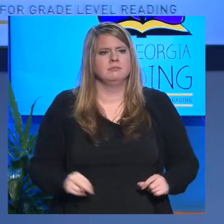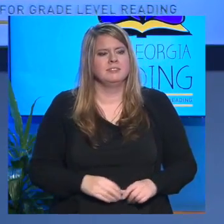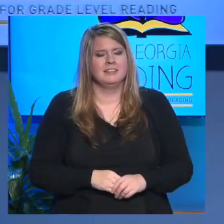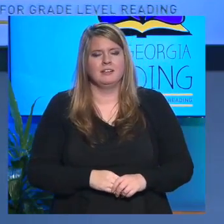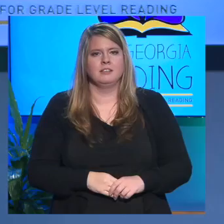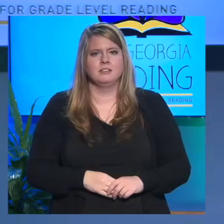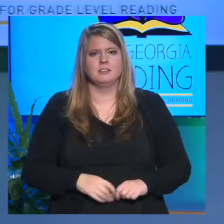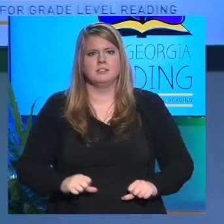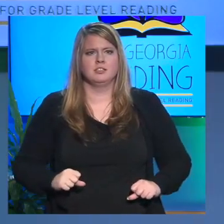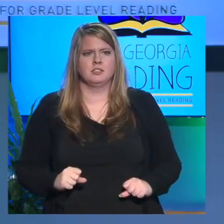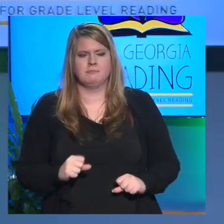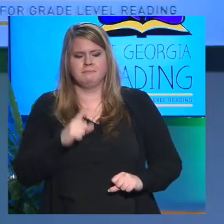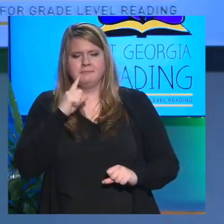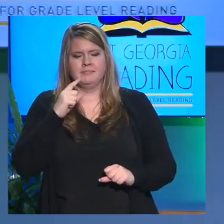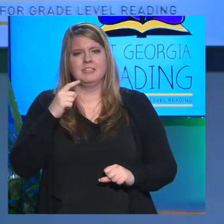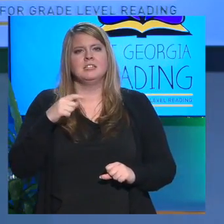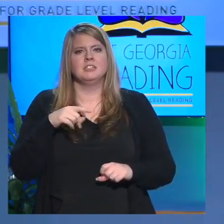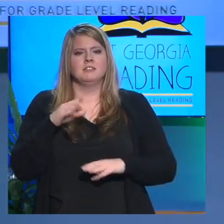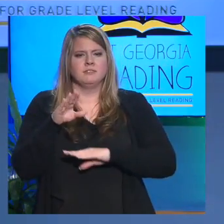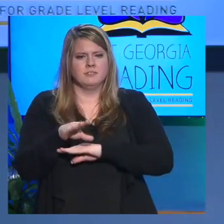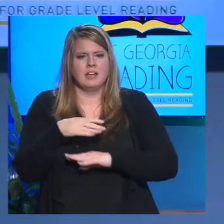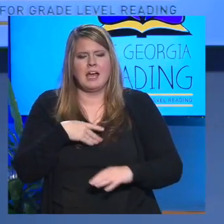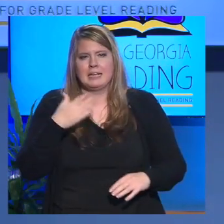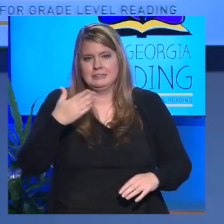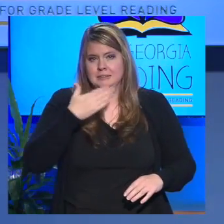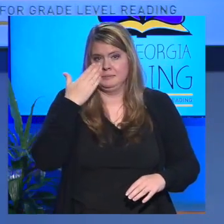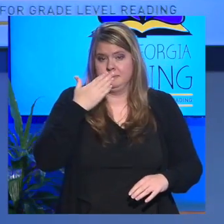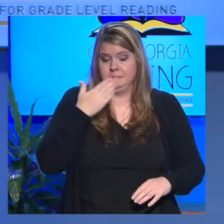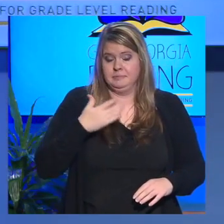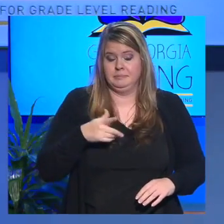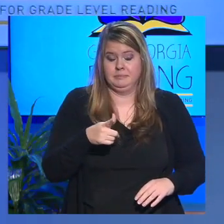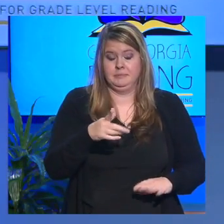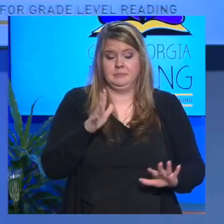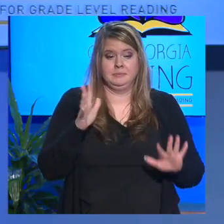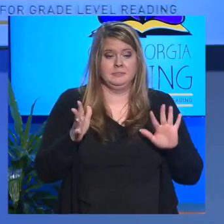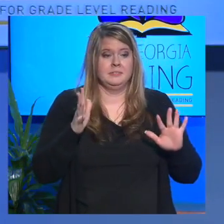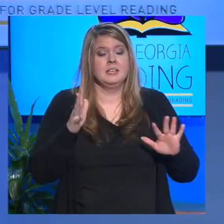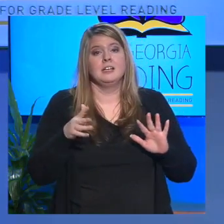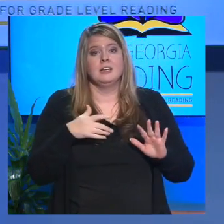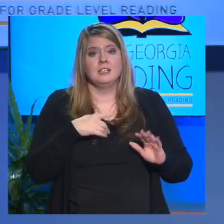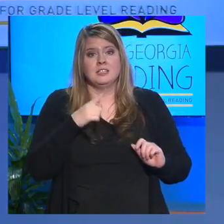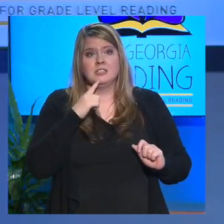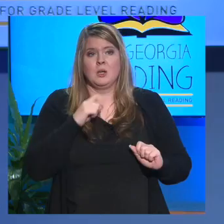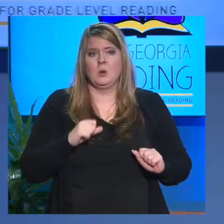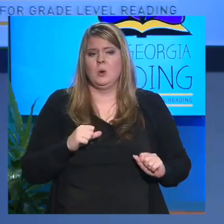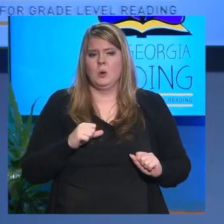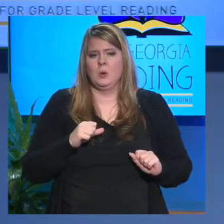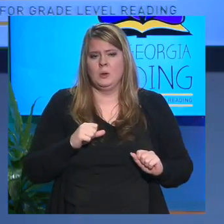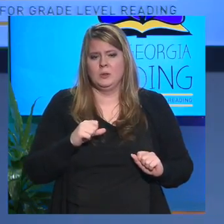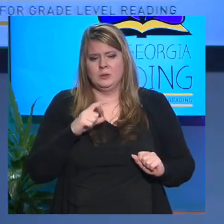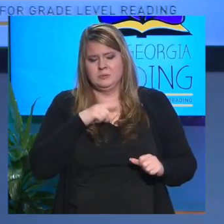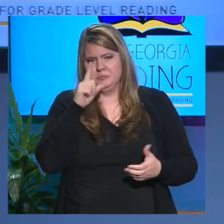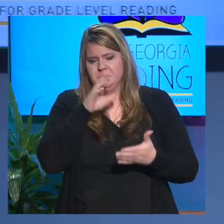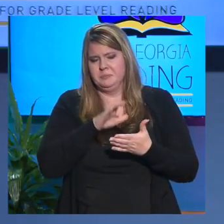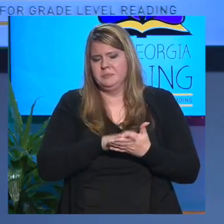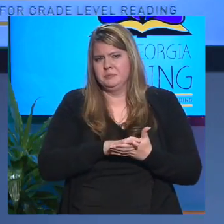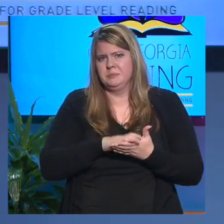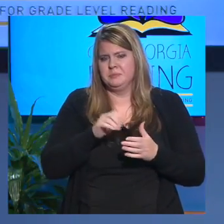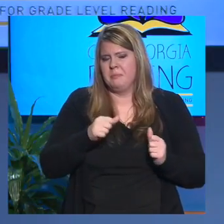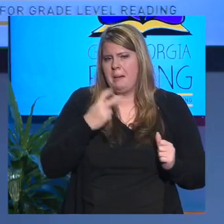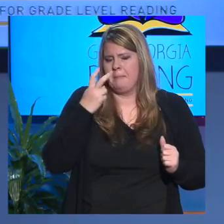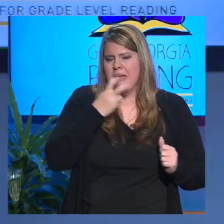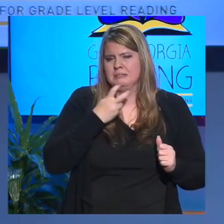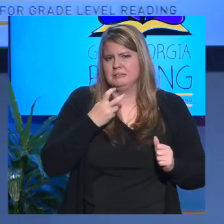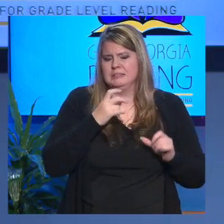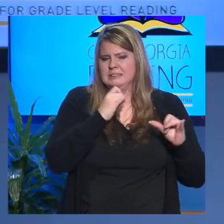She bit her lip, leaned forward, I could smell the evening in Paris. And she said, I'll believe my mouth will do that, baby girl. That's